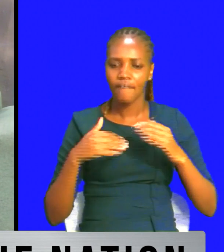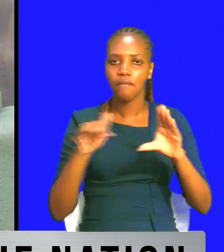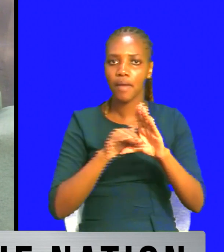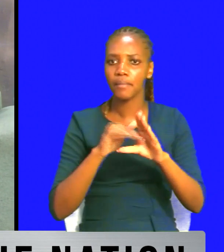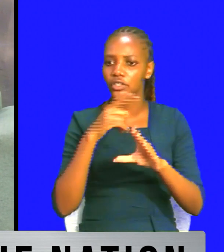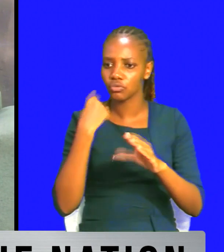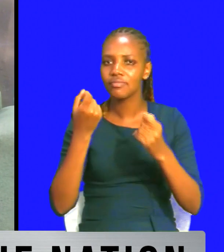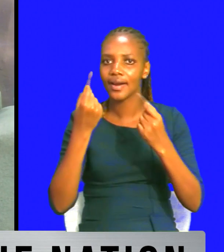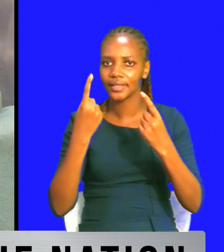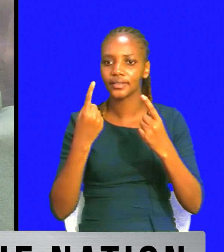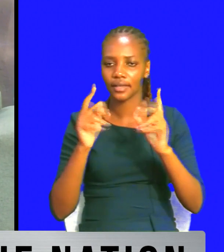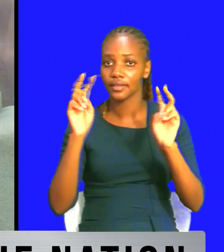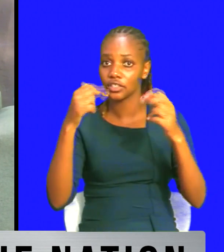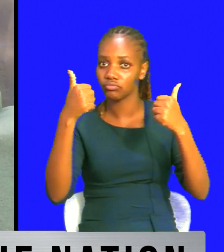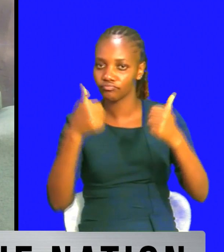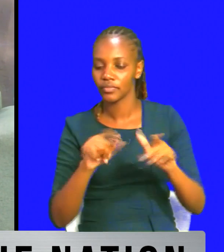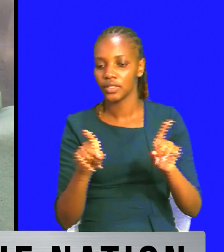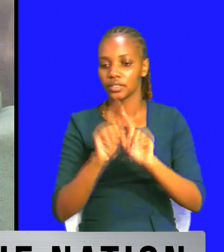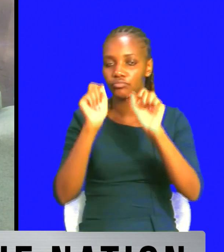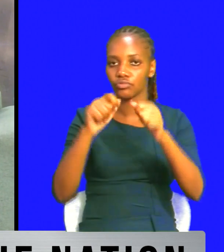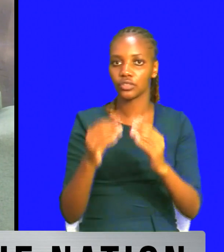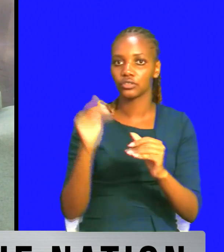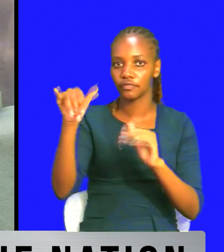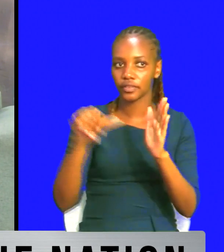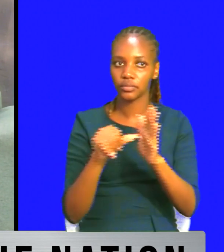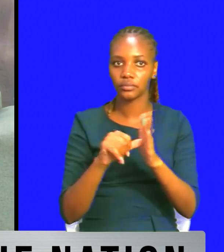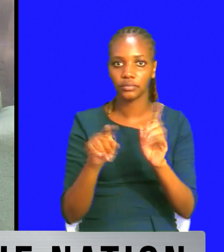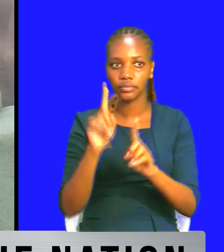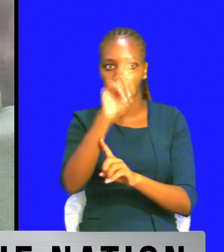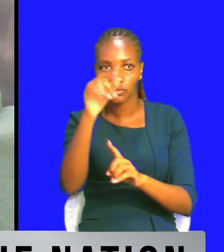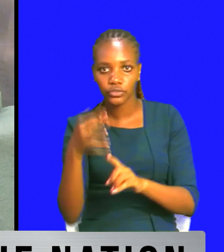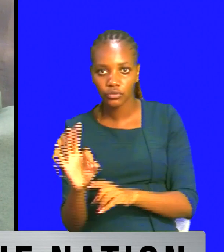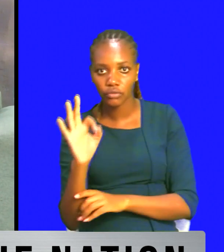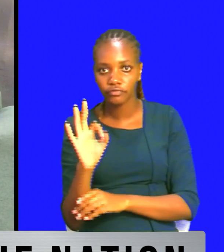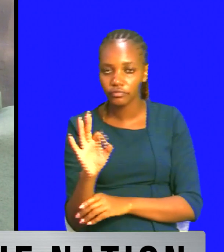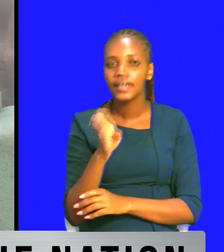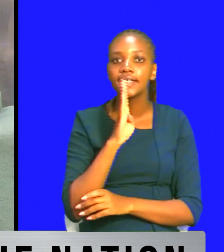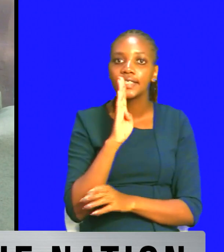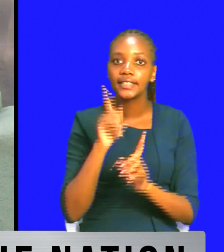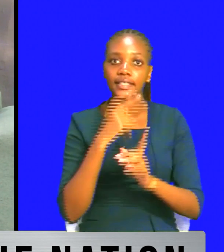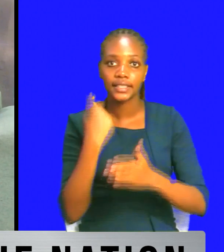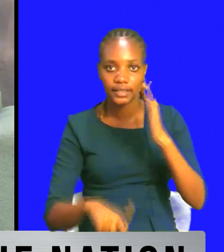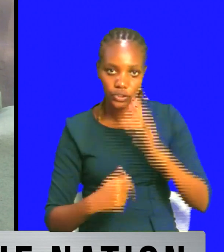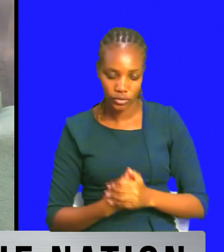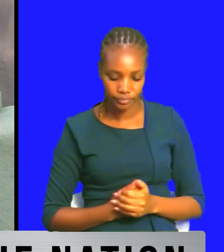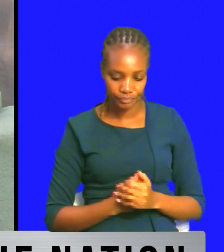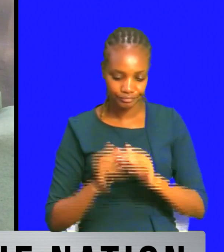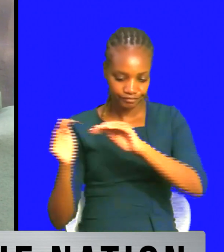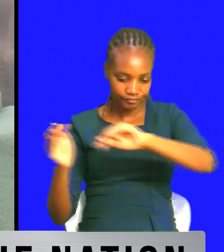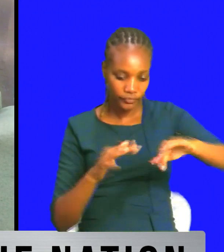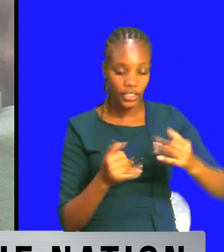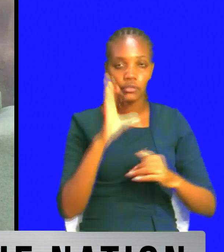issue at heart, so that you really can deal with the question of debt and taxation. Okay, you've already spoken of